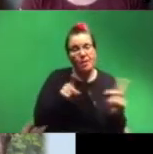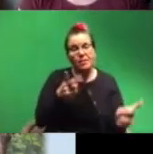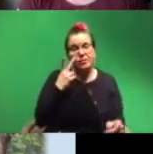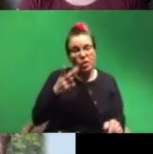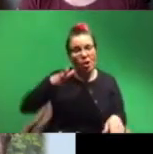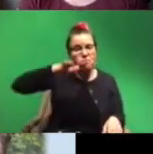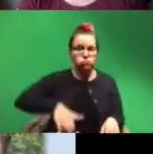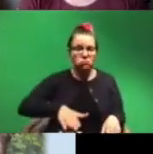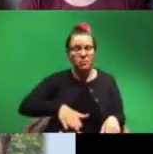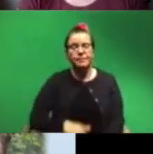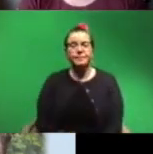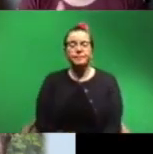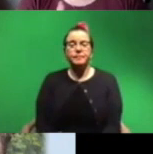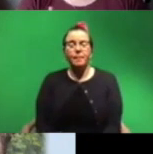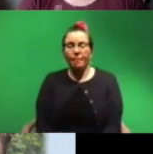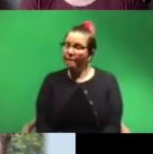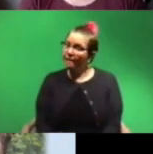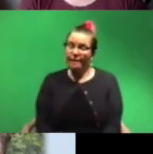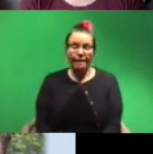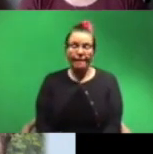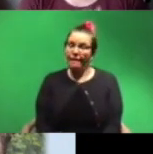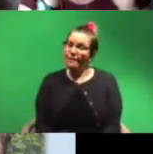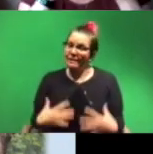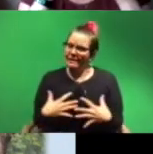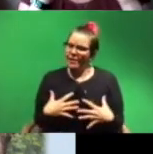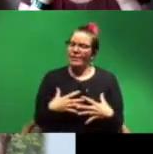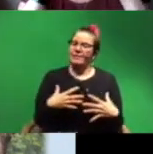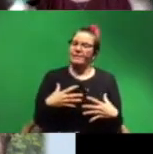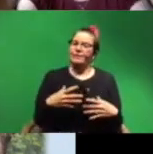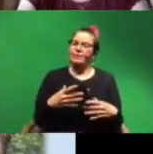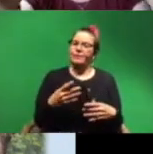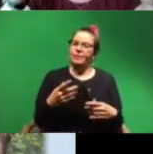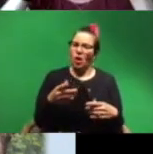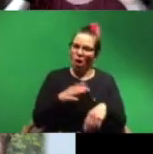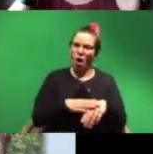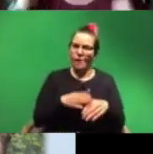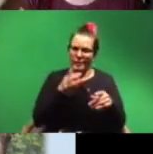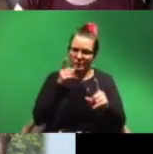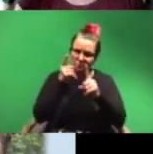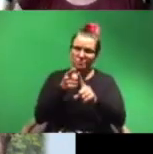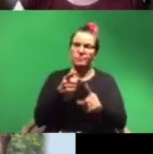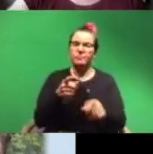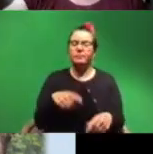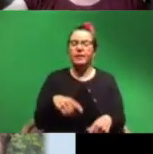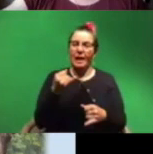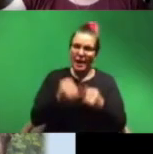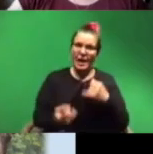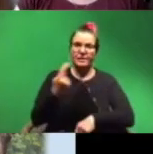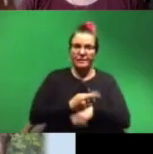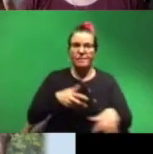footprint. Which was quite scary, especially as we were on this track it was on our very last day that we were hiking